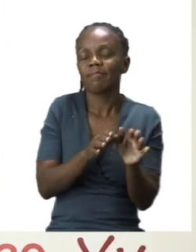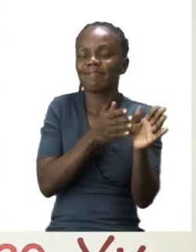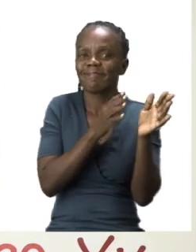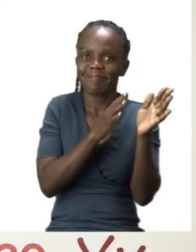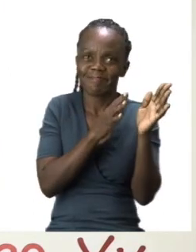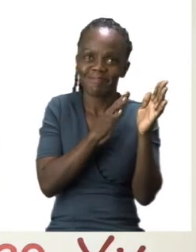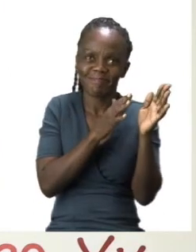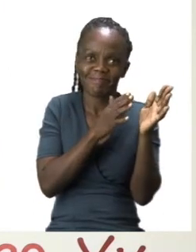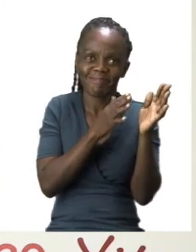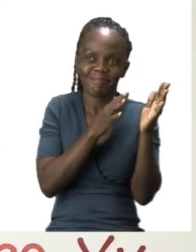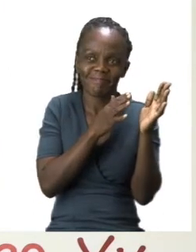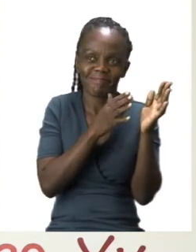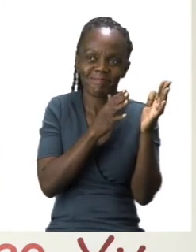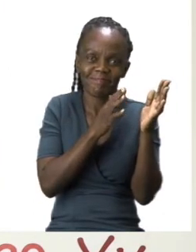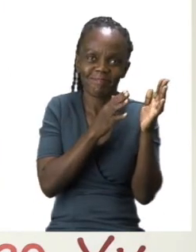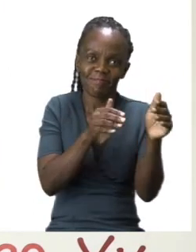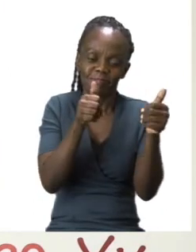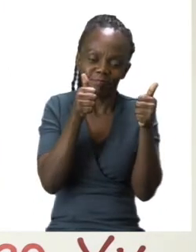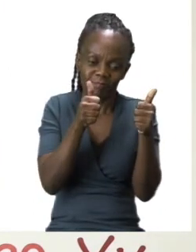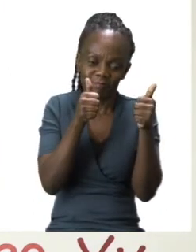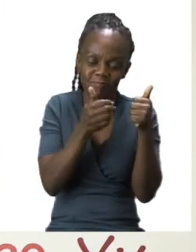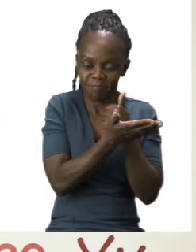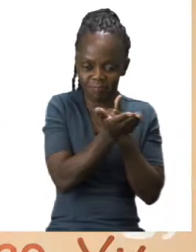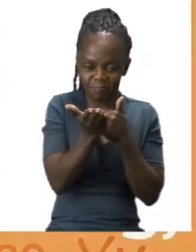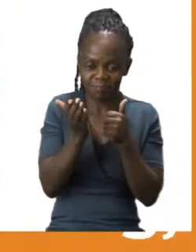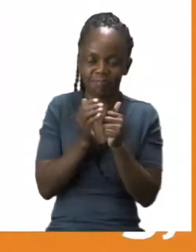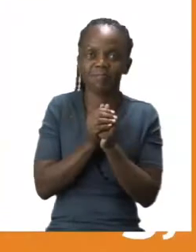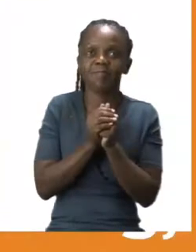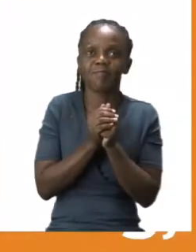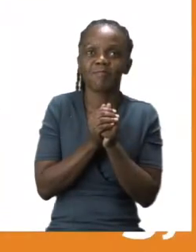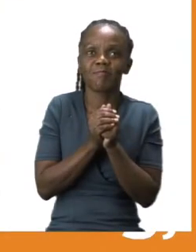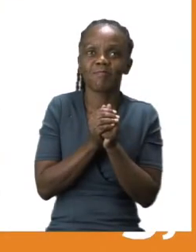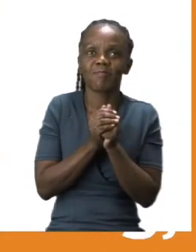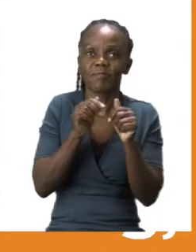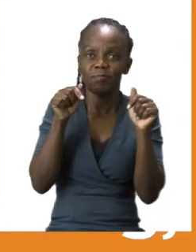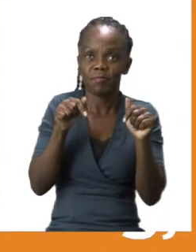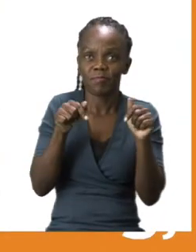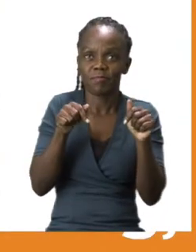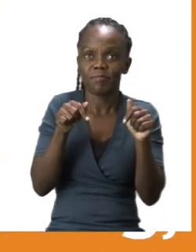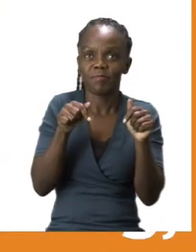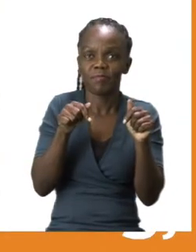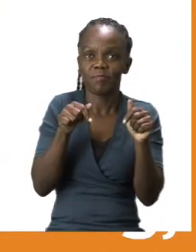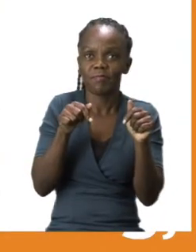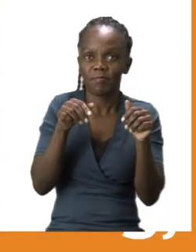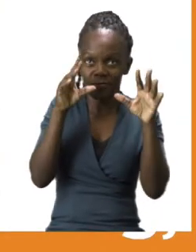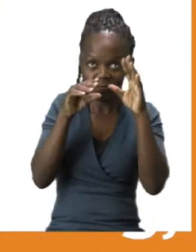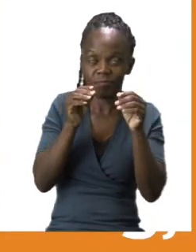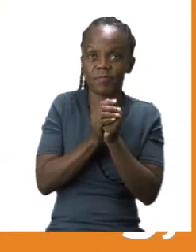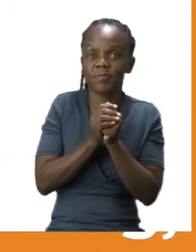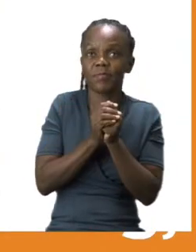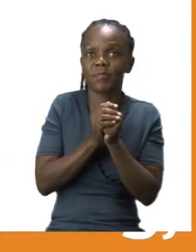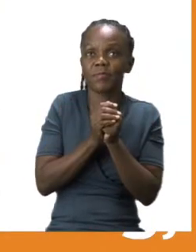away. Yay! Good job, everyone! For today's lesson, we are going to be talking